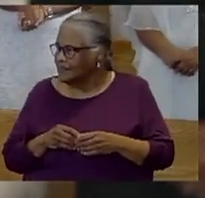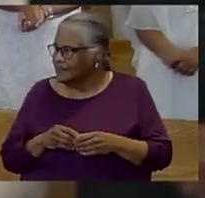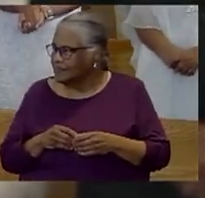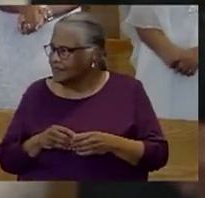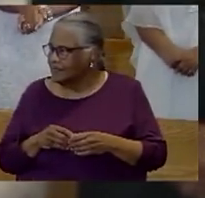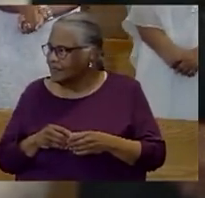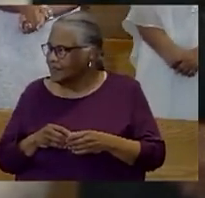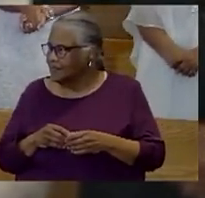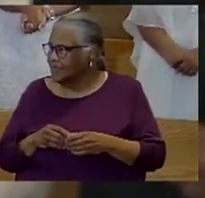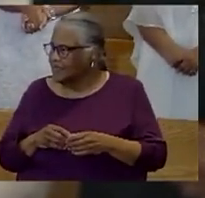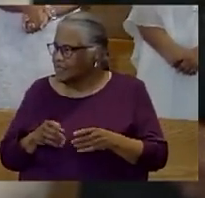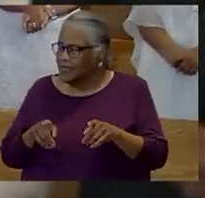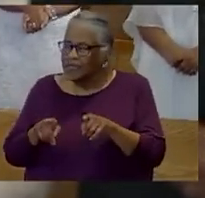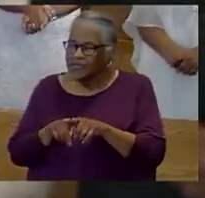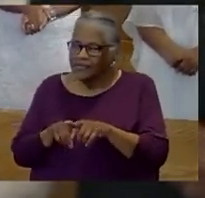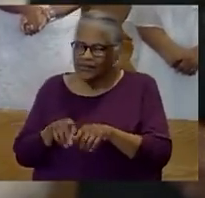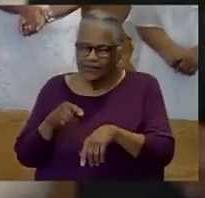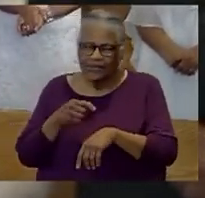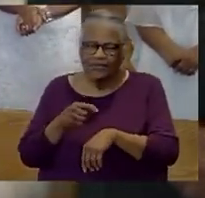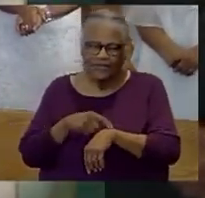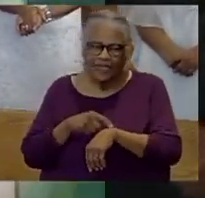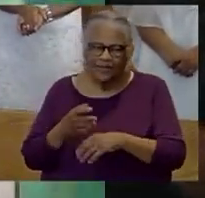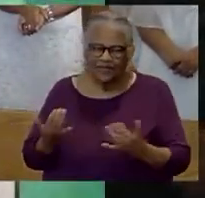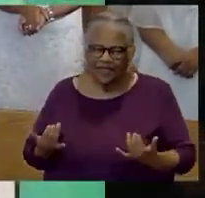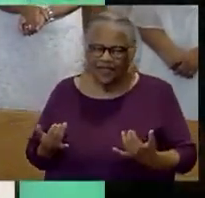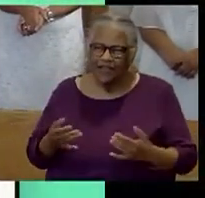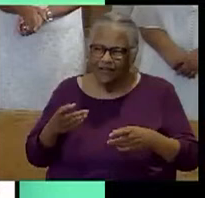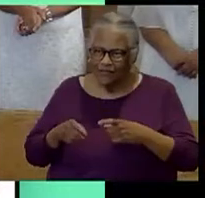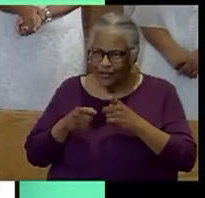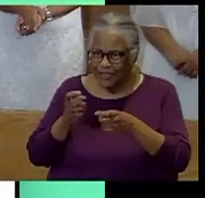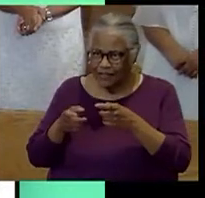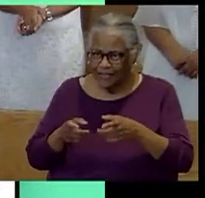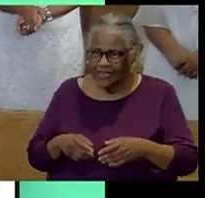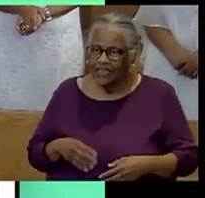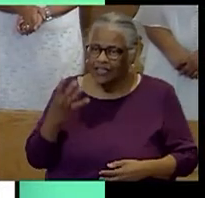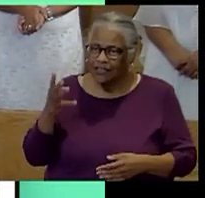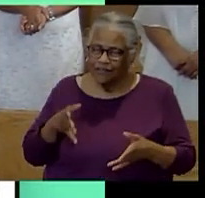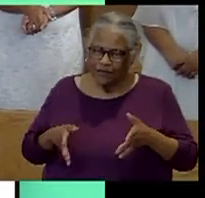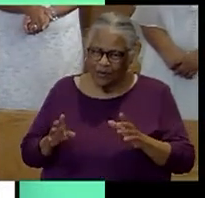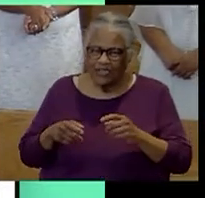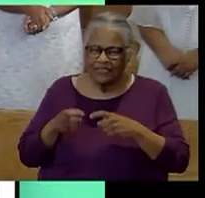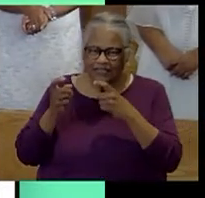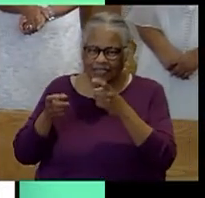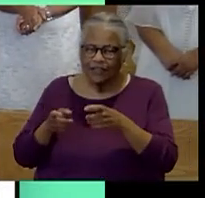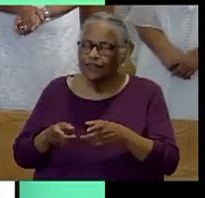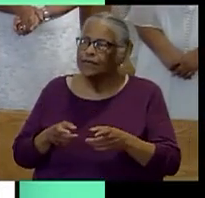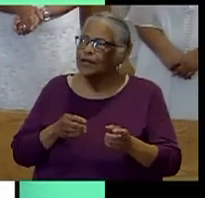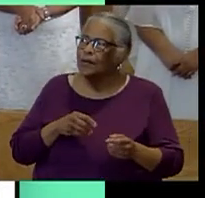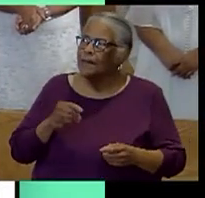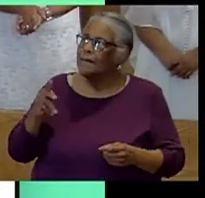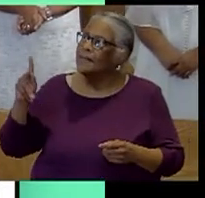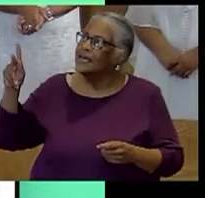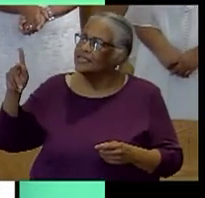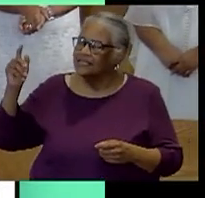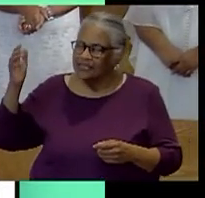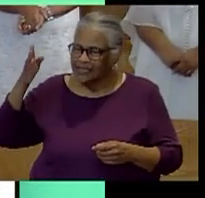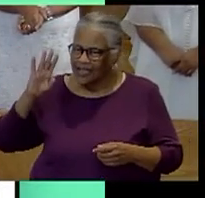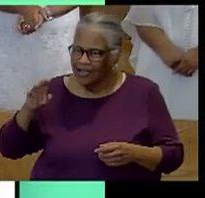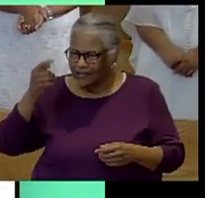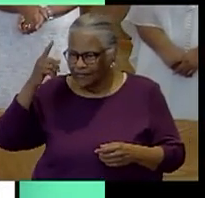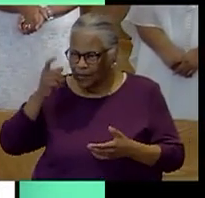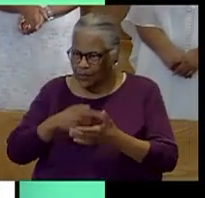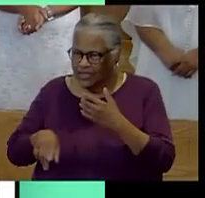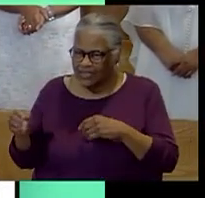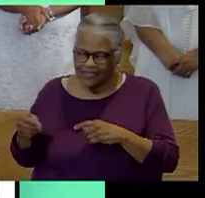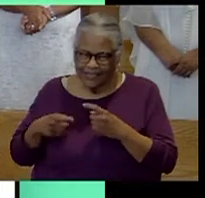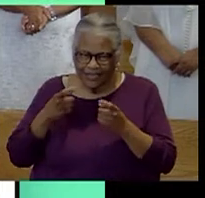It is also giving time, and there are four ways to give back to God and what He has given to you.